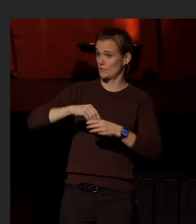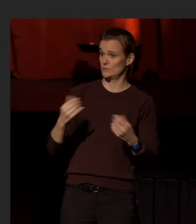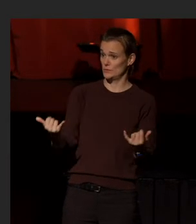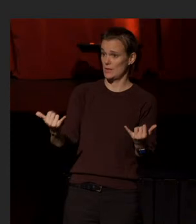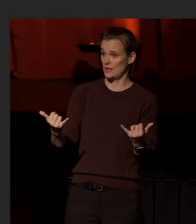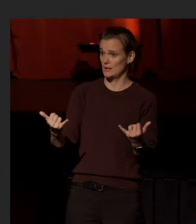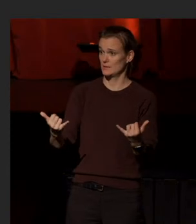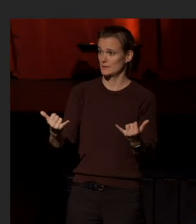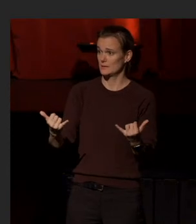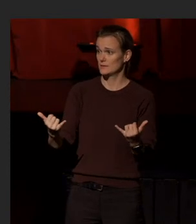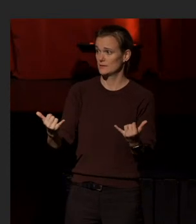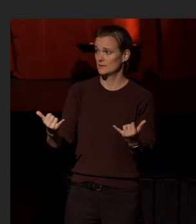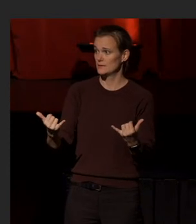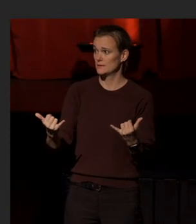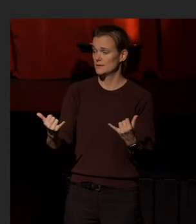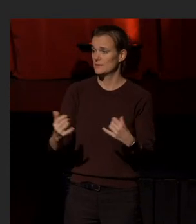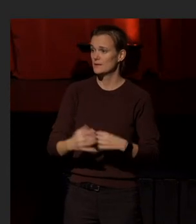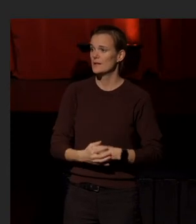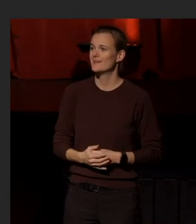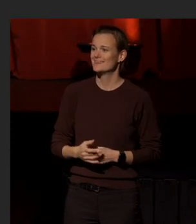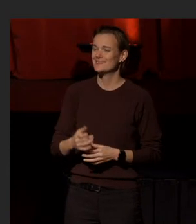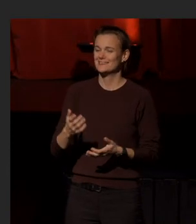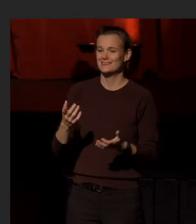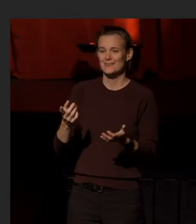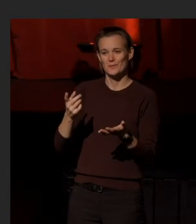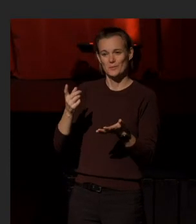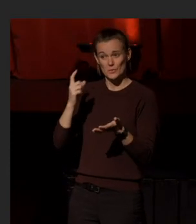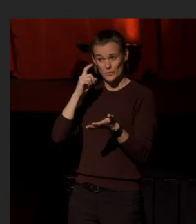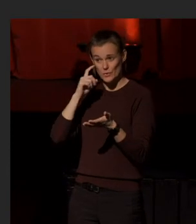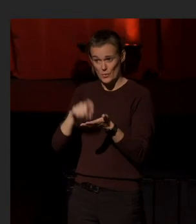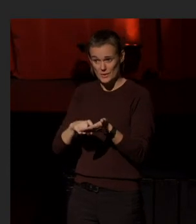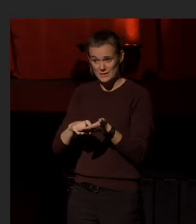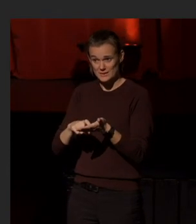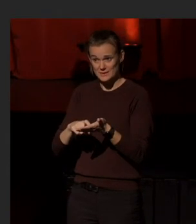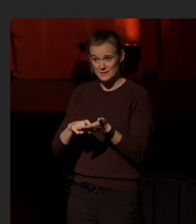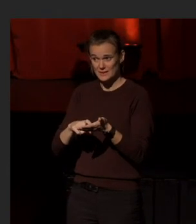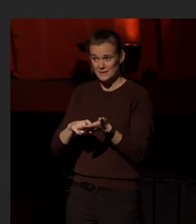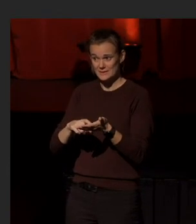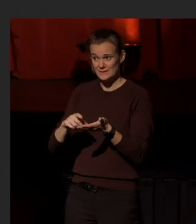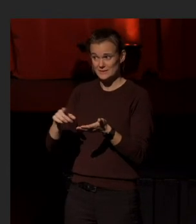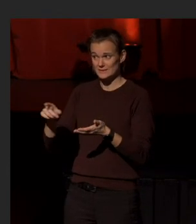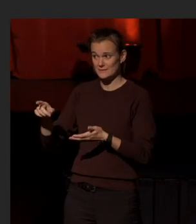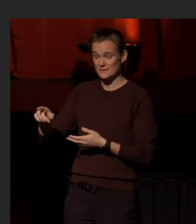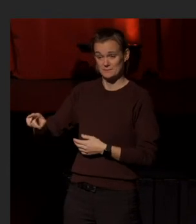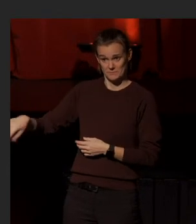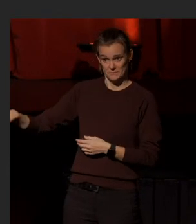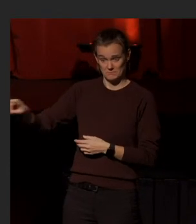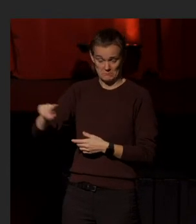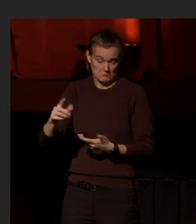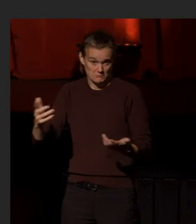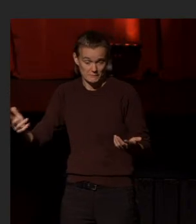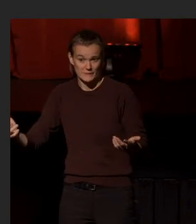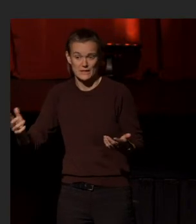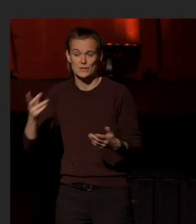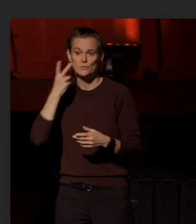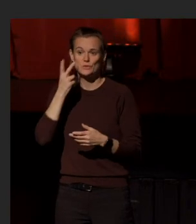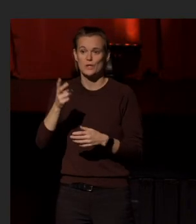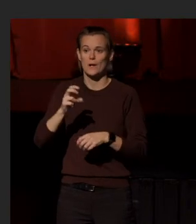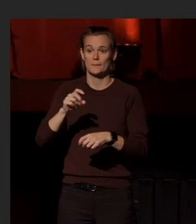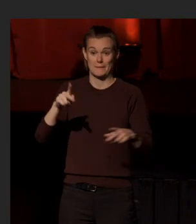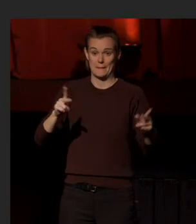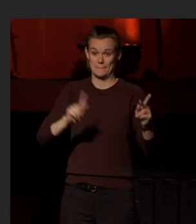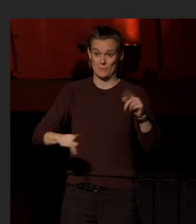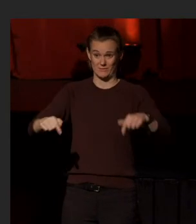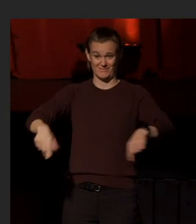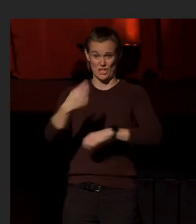as this. And you will note when you came in to the event, there were people exercising their democratic right to labor action, right?